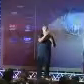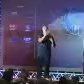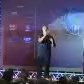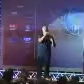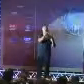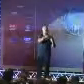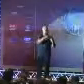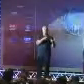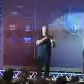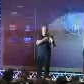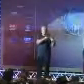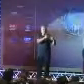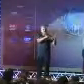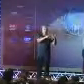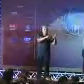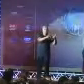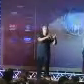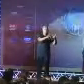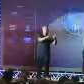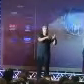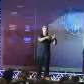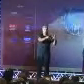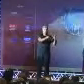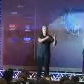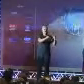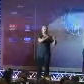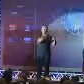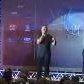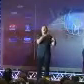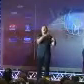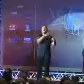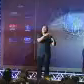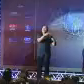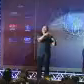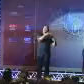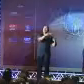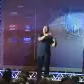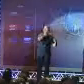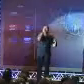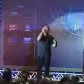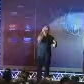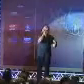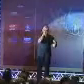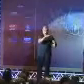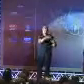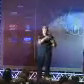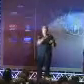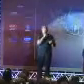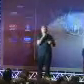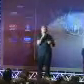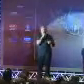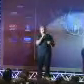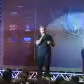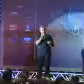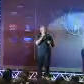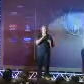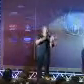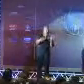They only have about 7,000 people whose names have a software engineer.